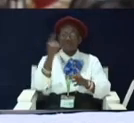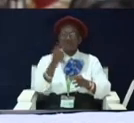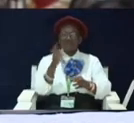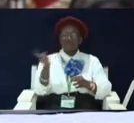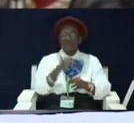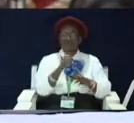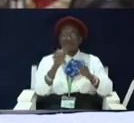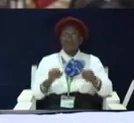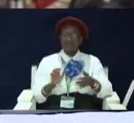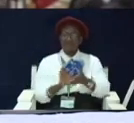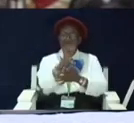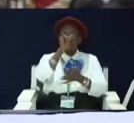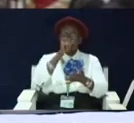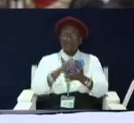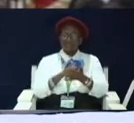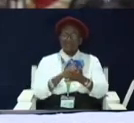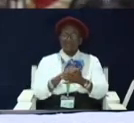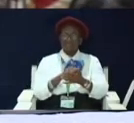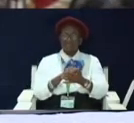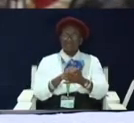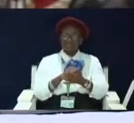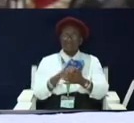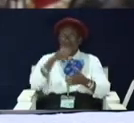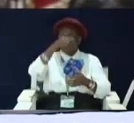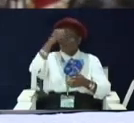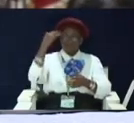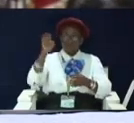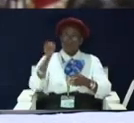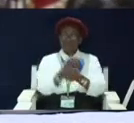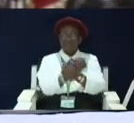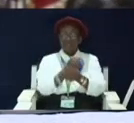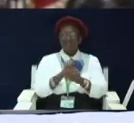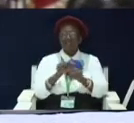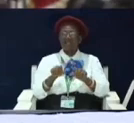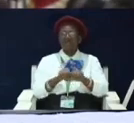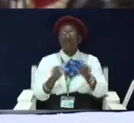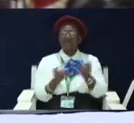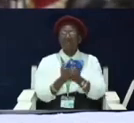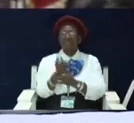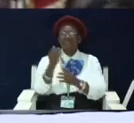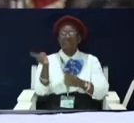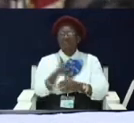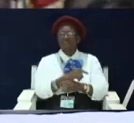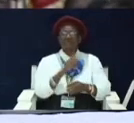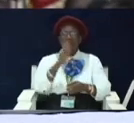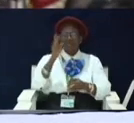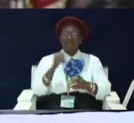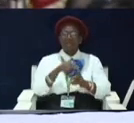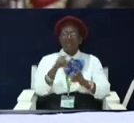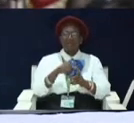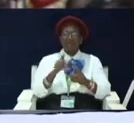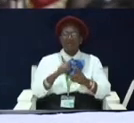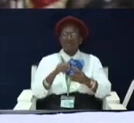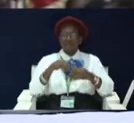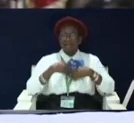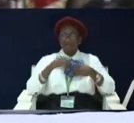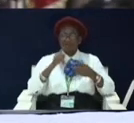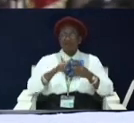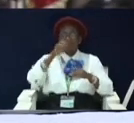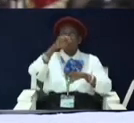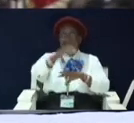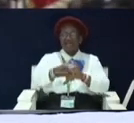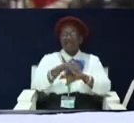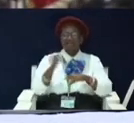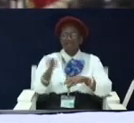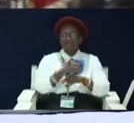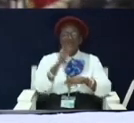po kan le gbagbo ni. Because of the breakthrough you are about to have tonight. Nitori aluyo to ma ri gba lale yi. You